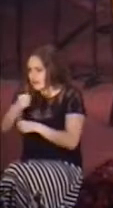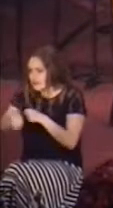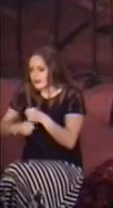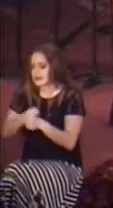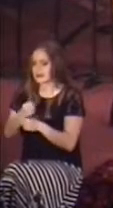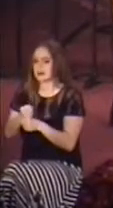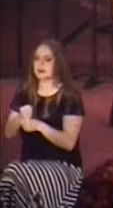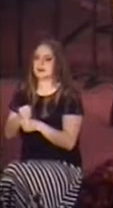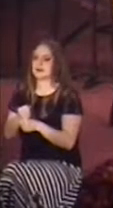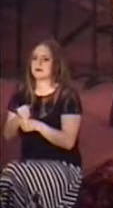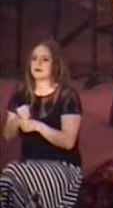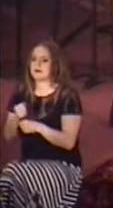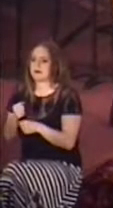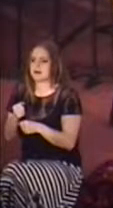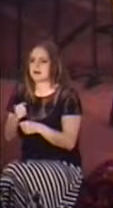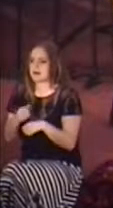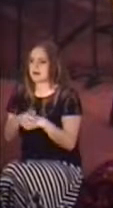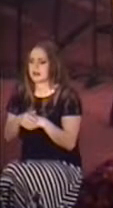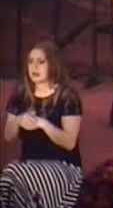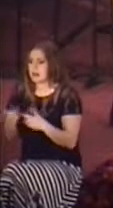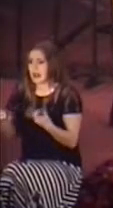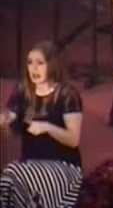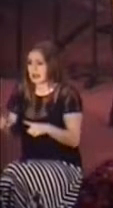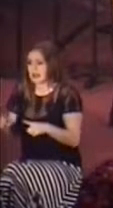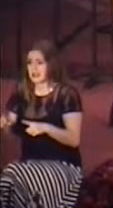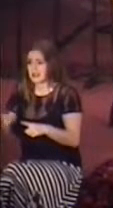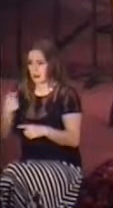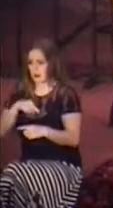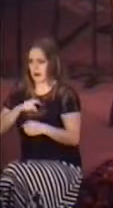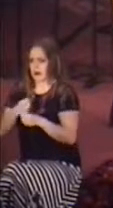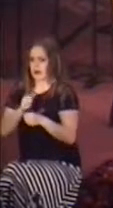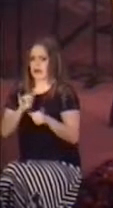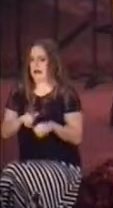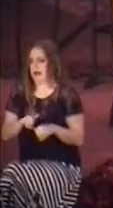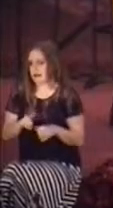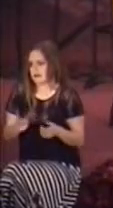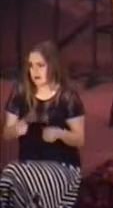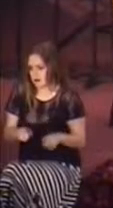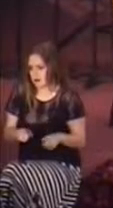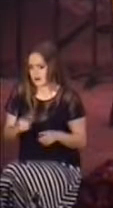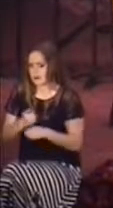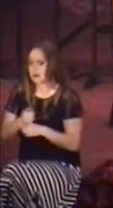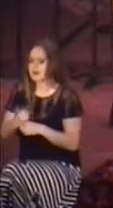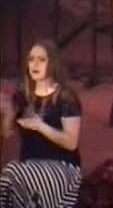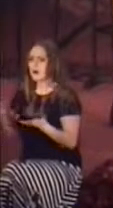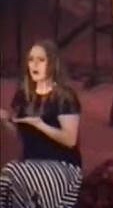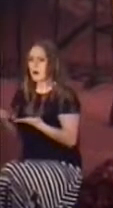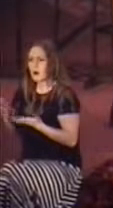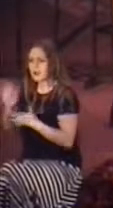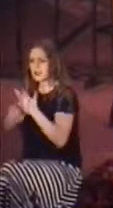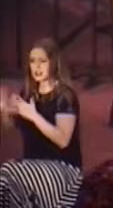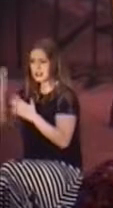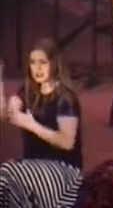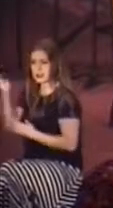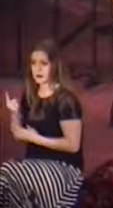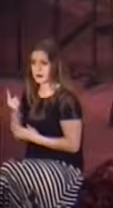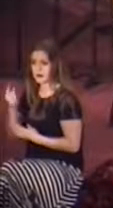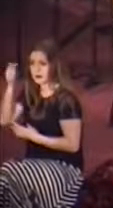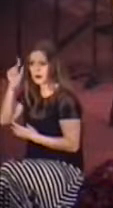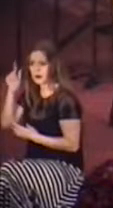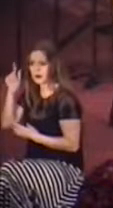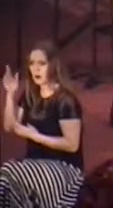That's what happens. That's what we've turned it into, haven't we? So what did Jesus come for? Why did He come on that day? Why